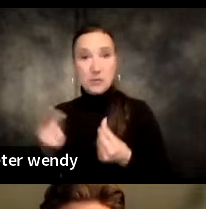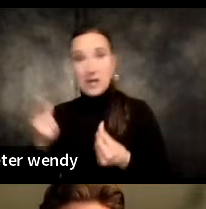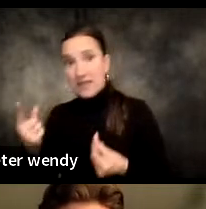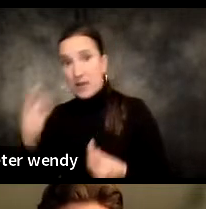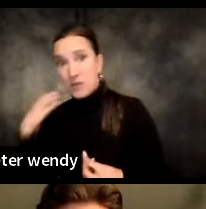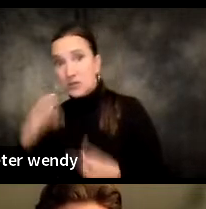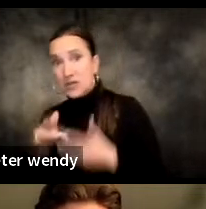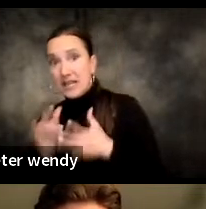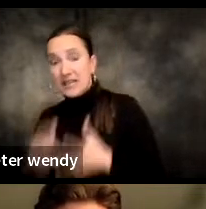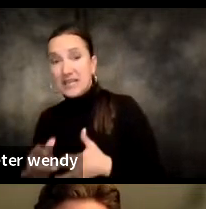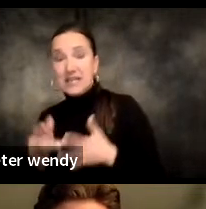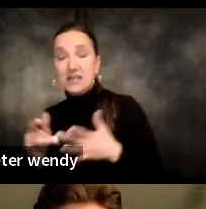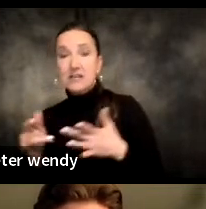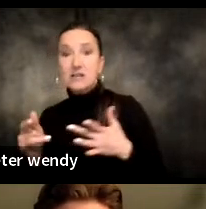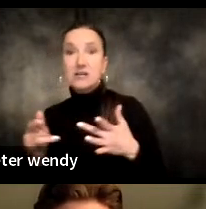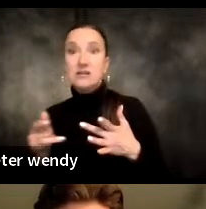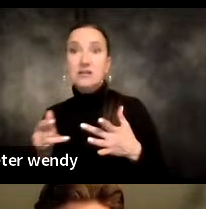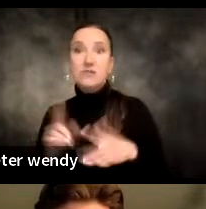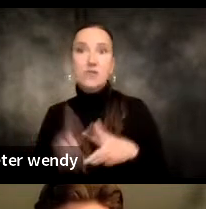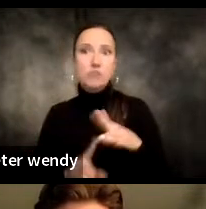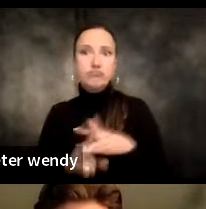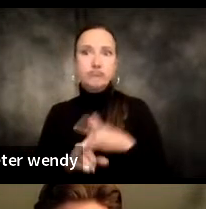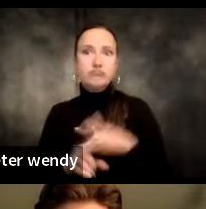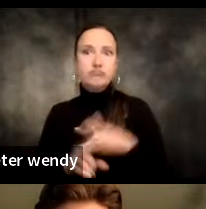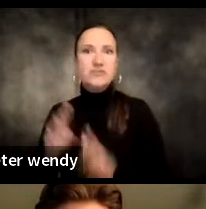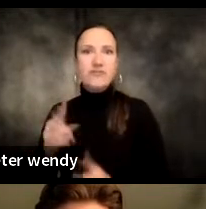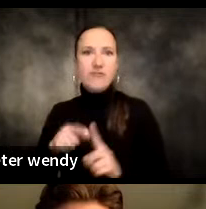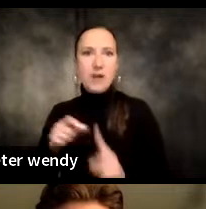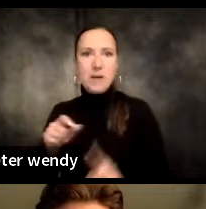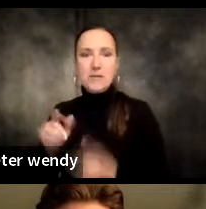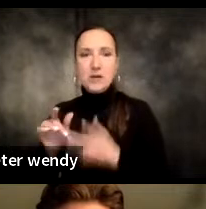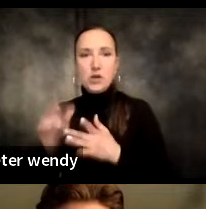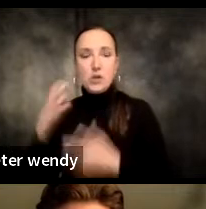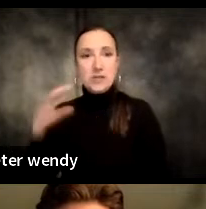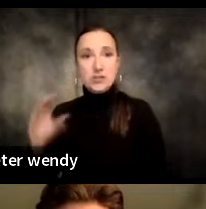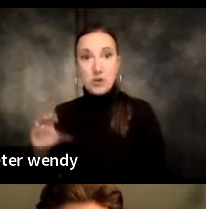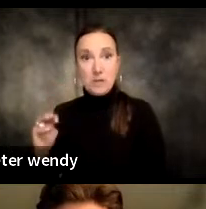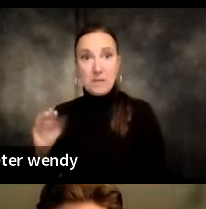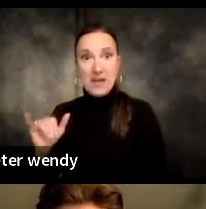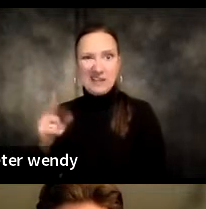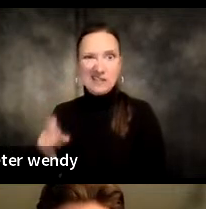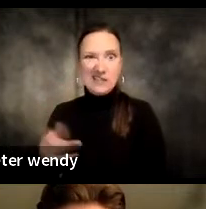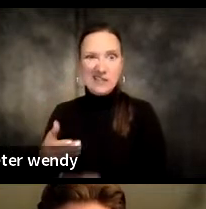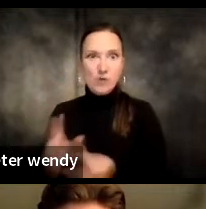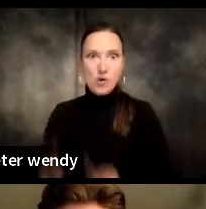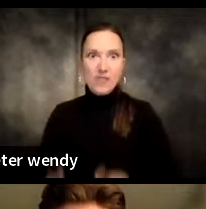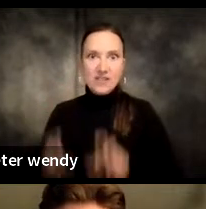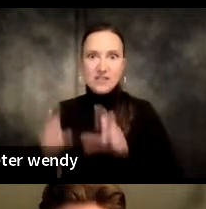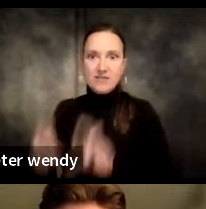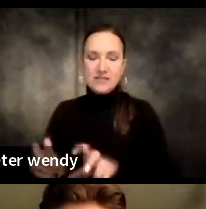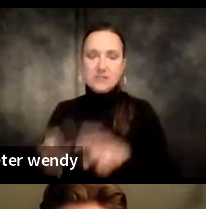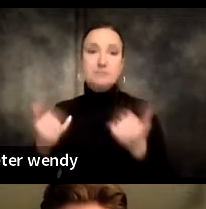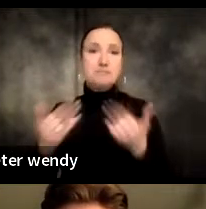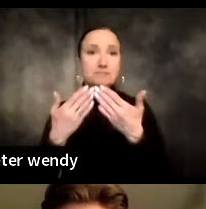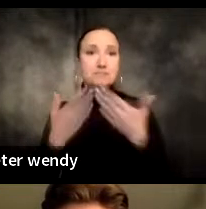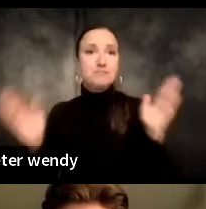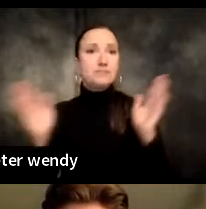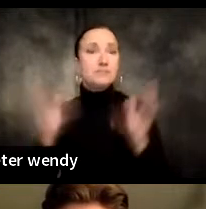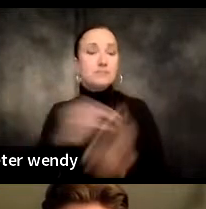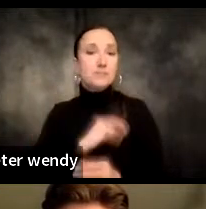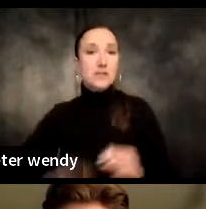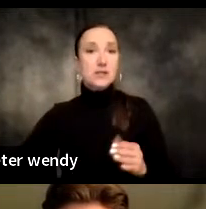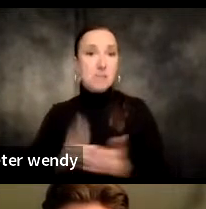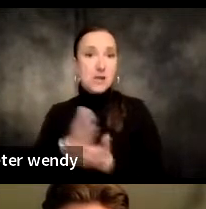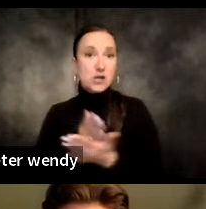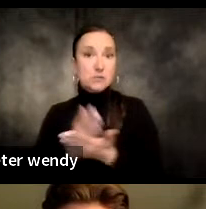at the various hearings for the need for this investment. So I'm really excited. Now I just want to talk more broadly about the mayor's budget. This